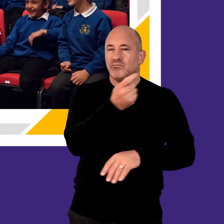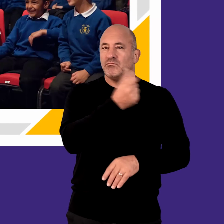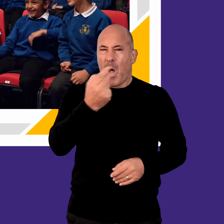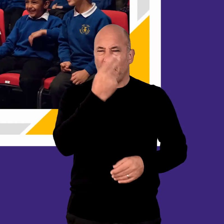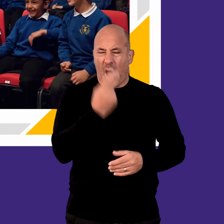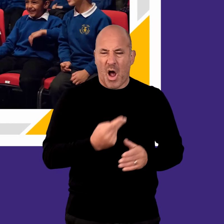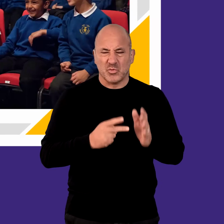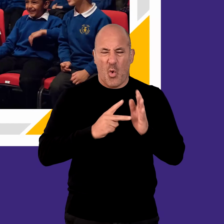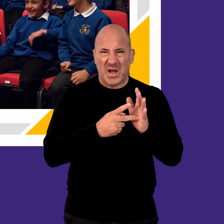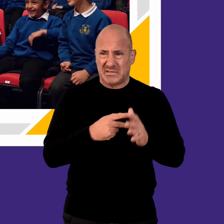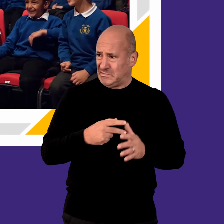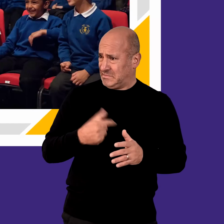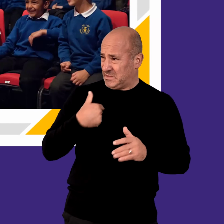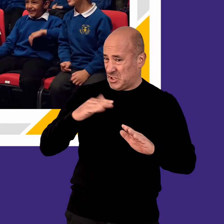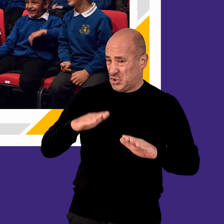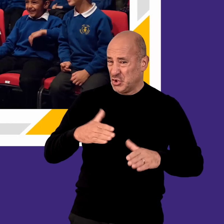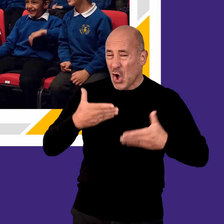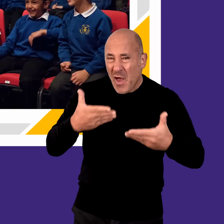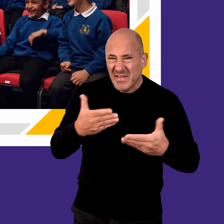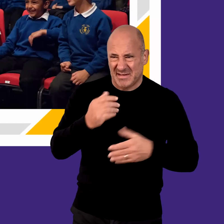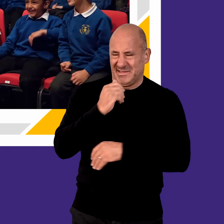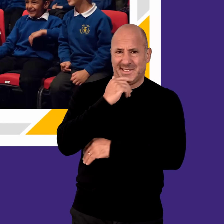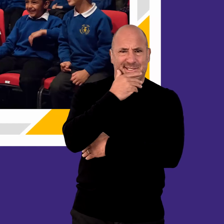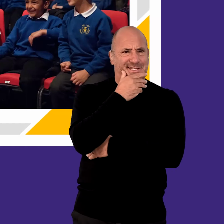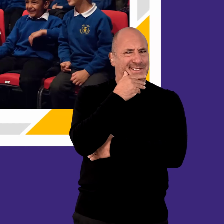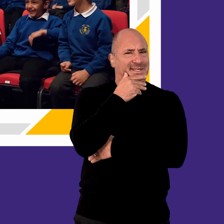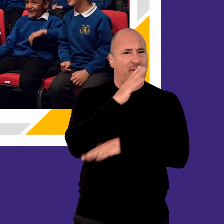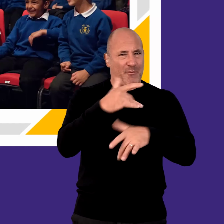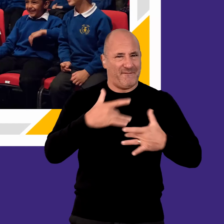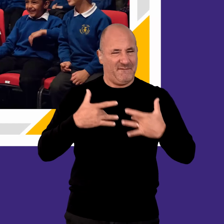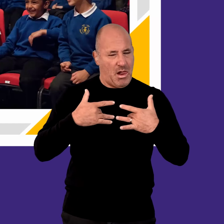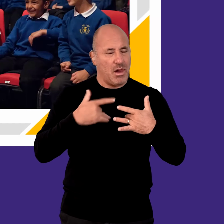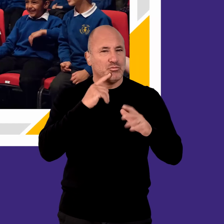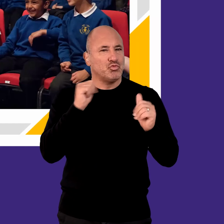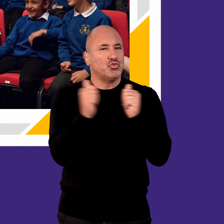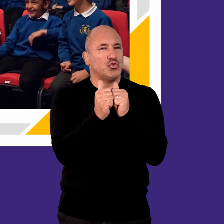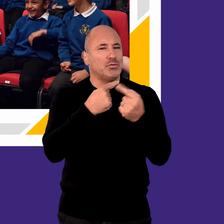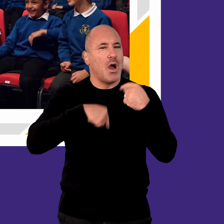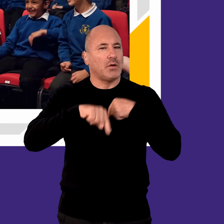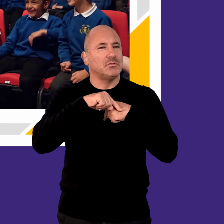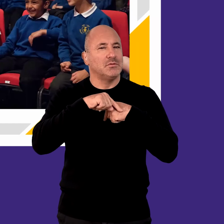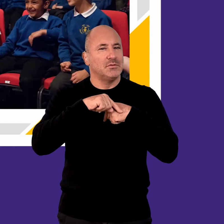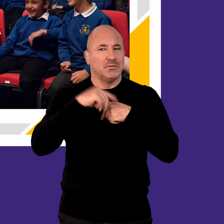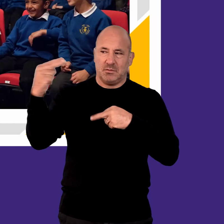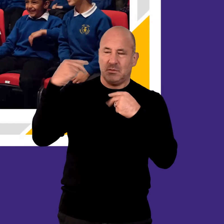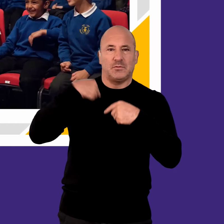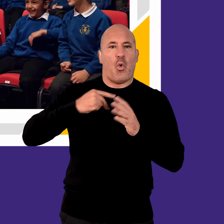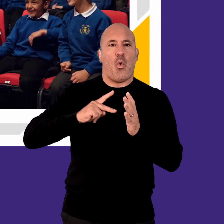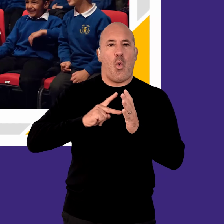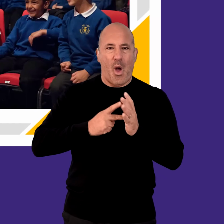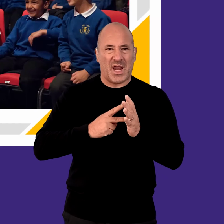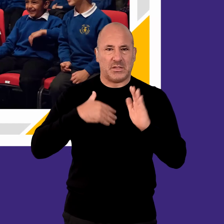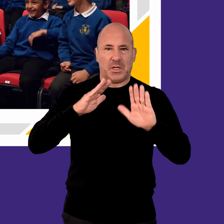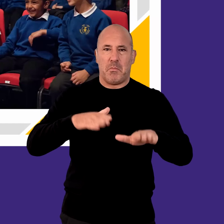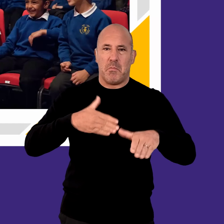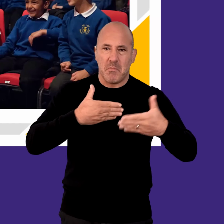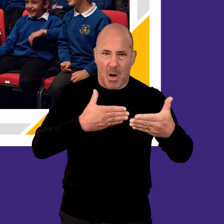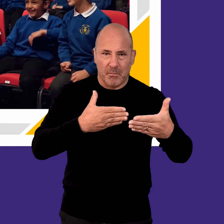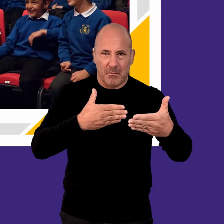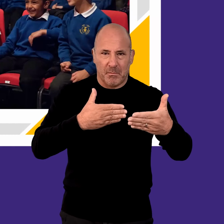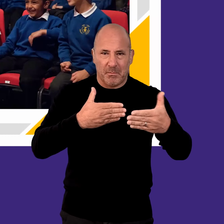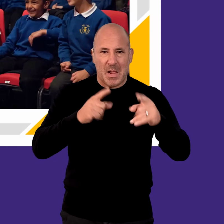a service. And that might feel a bit icky to some arts organisations, but we felt like it was going to be much more beneficial